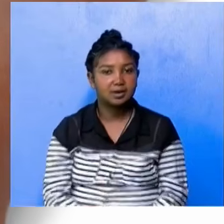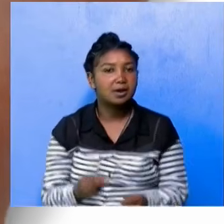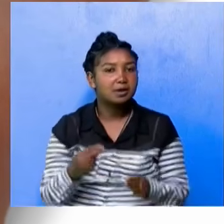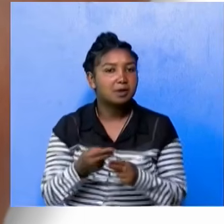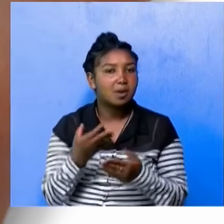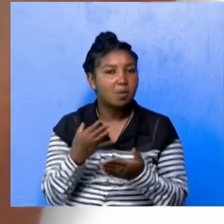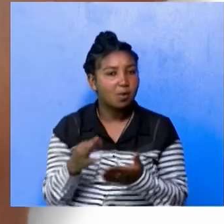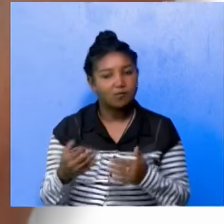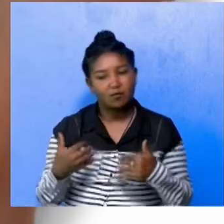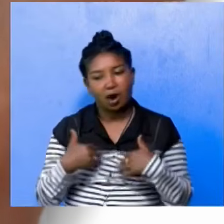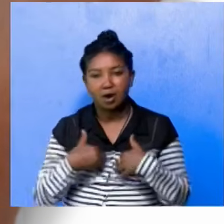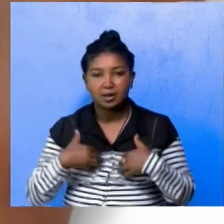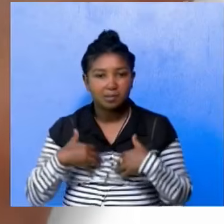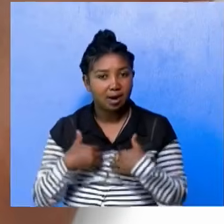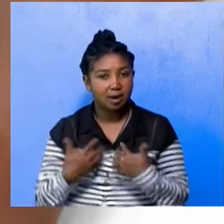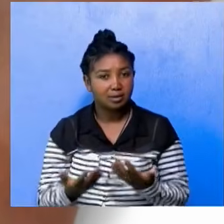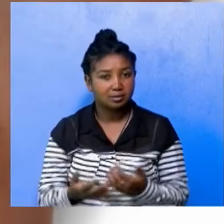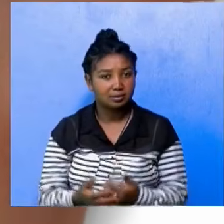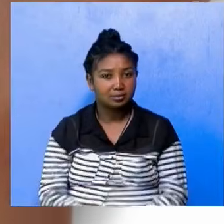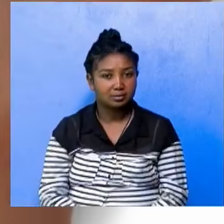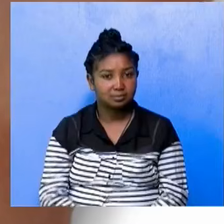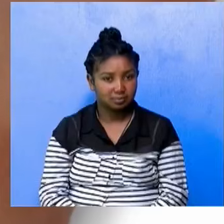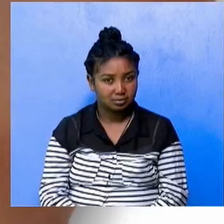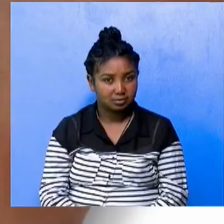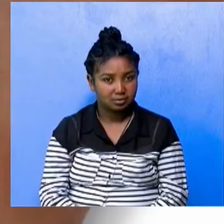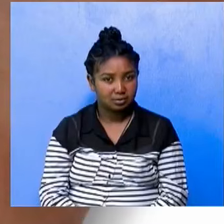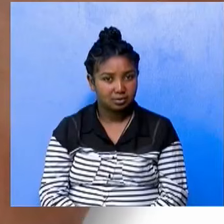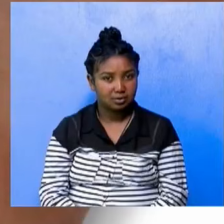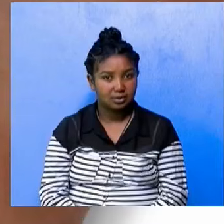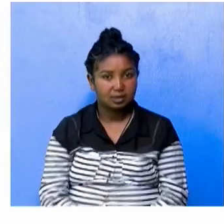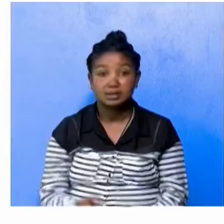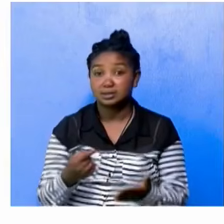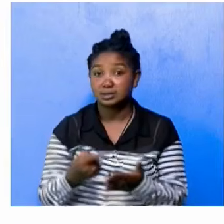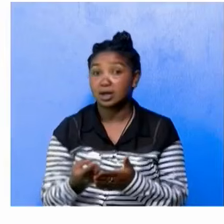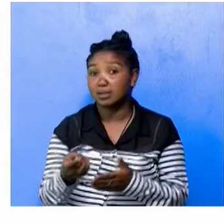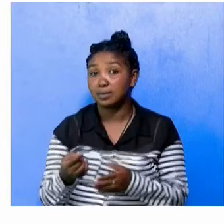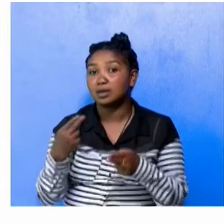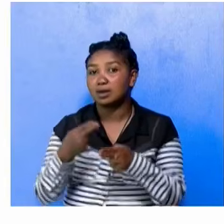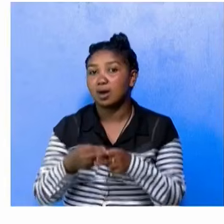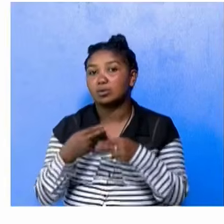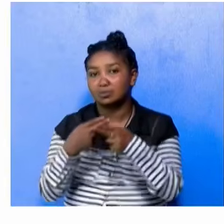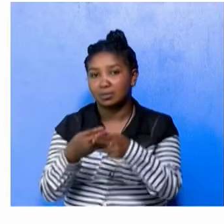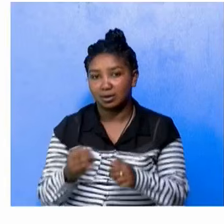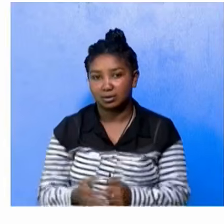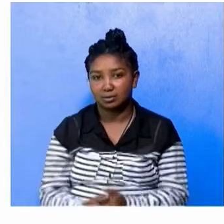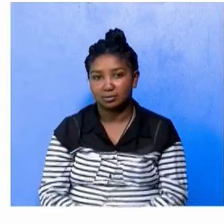Name of animal. Okay? This can be said noun.